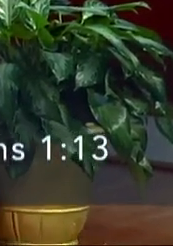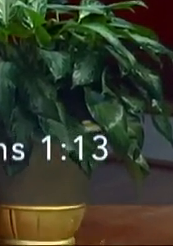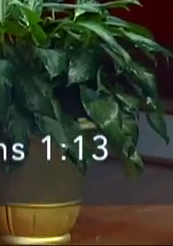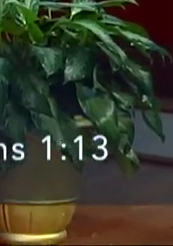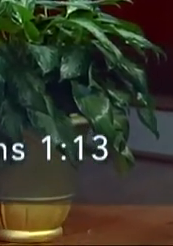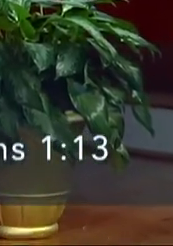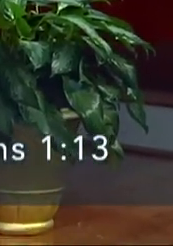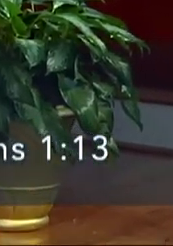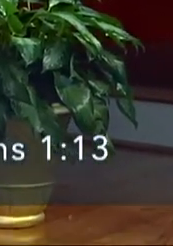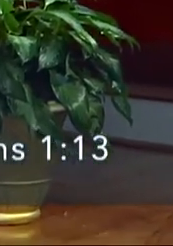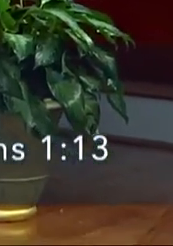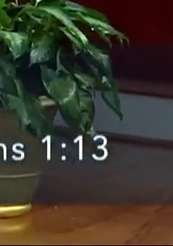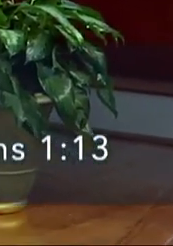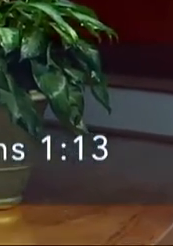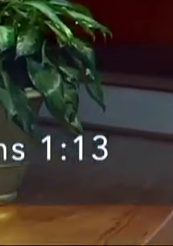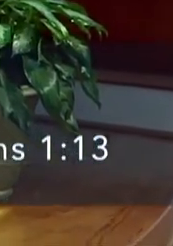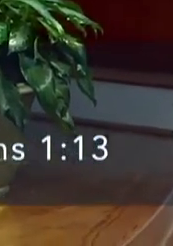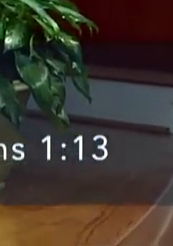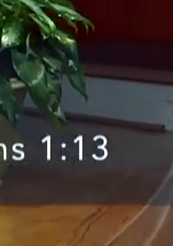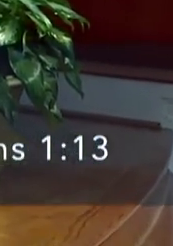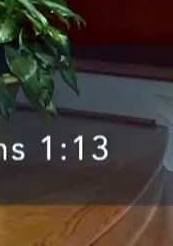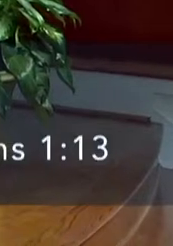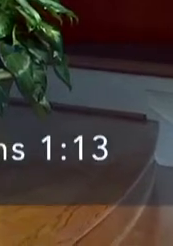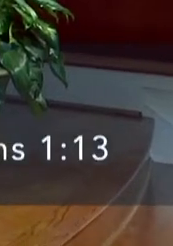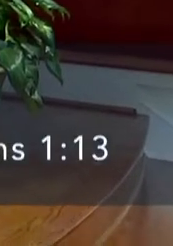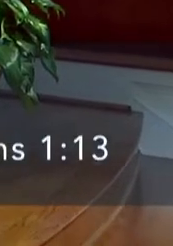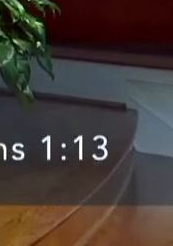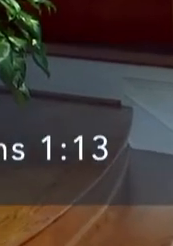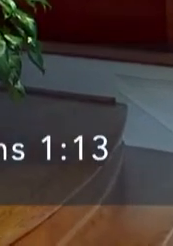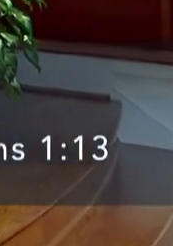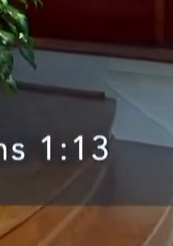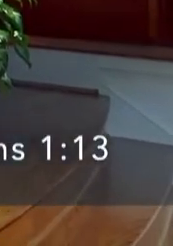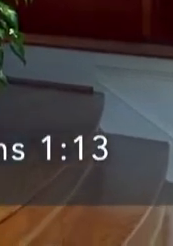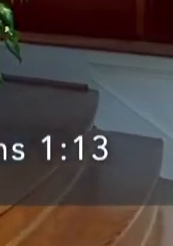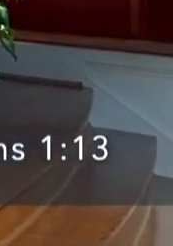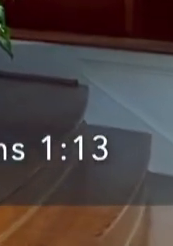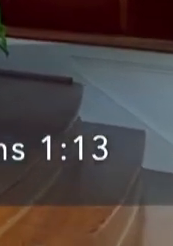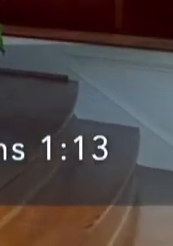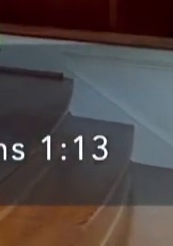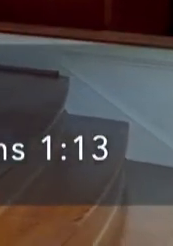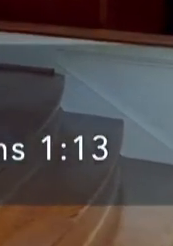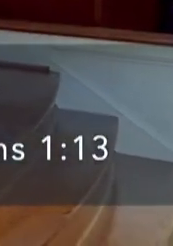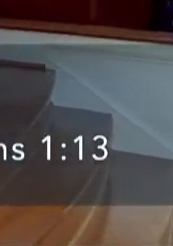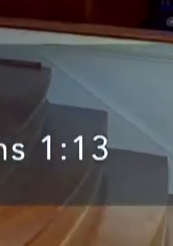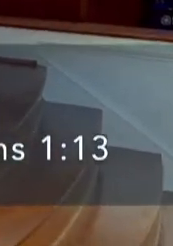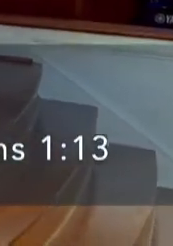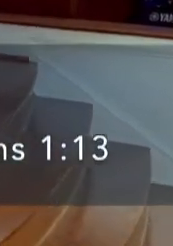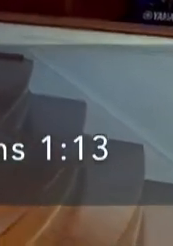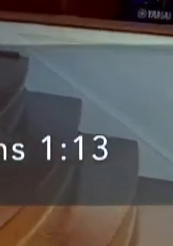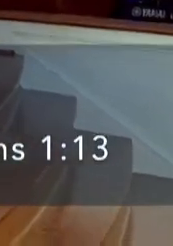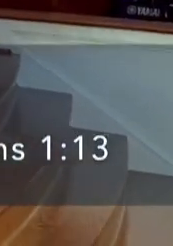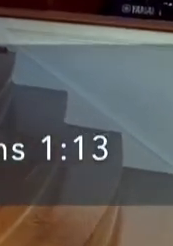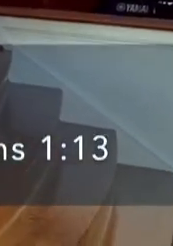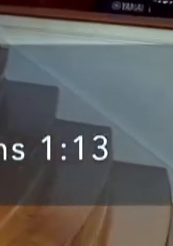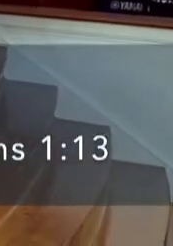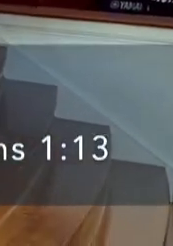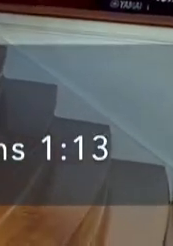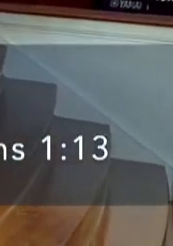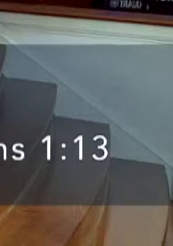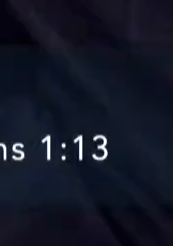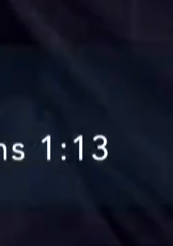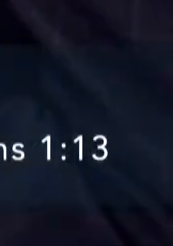Holy Spirit of promise. For these few moments, I would